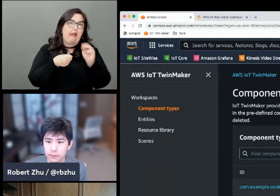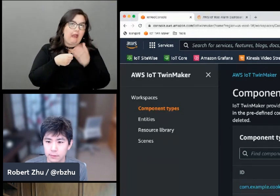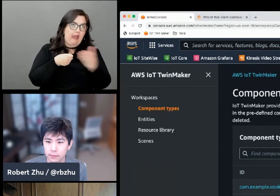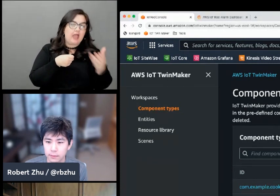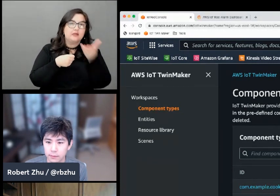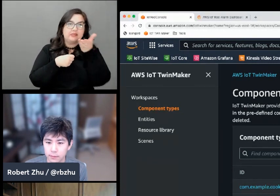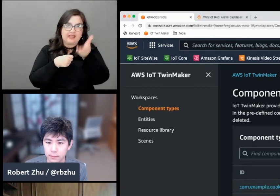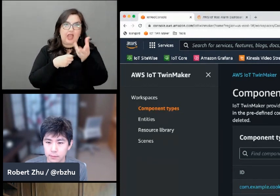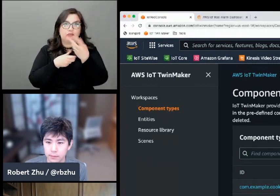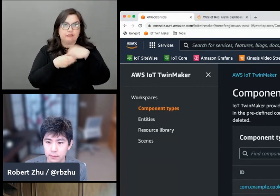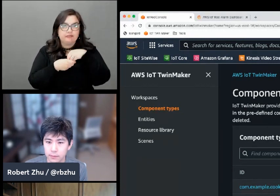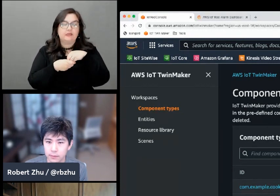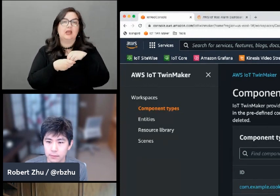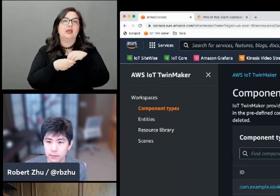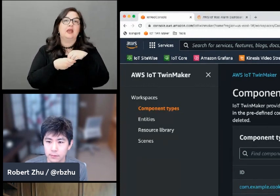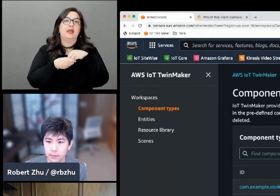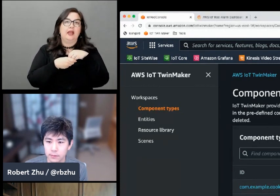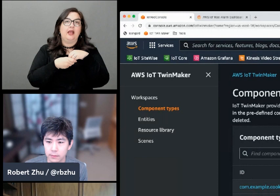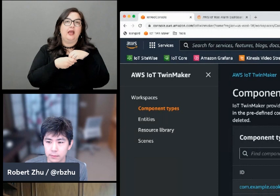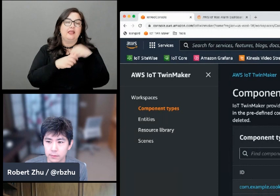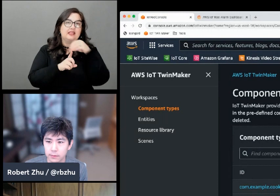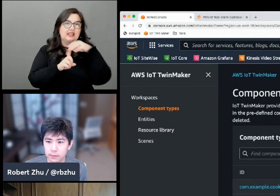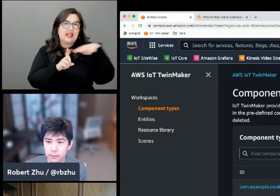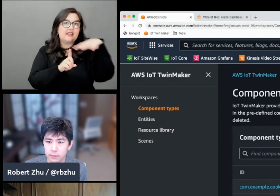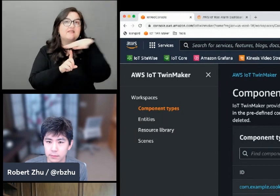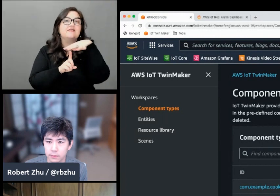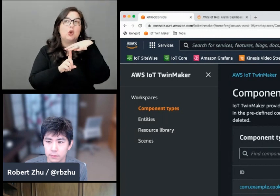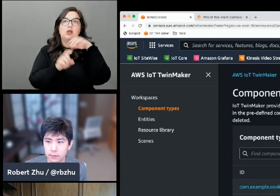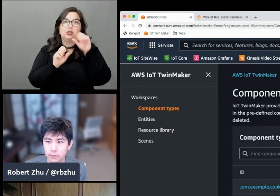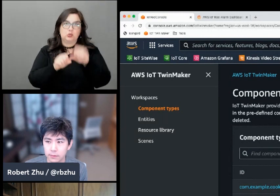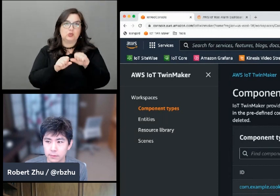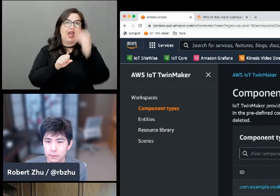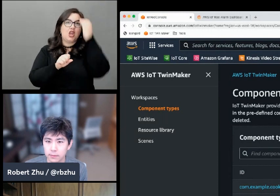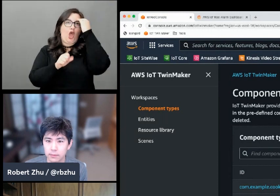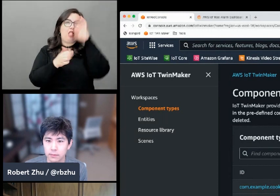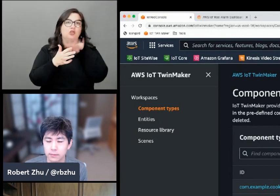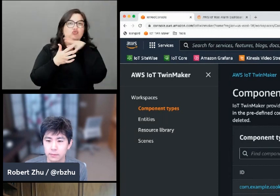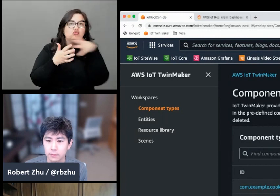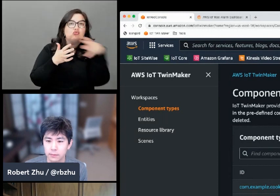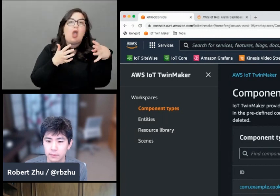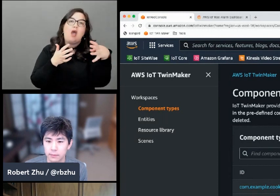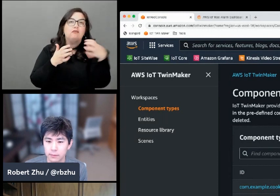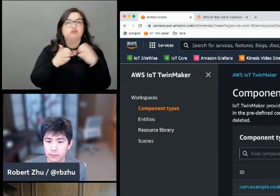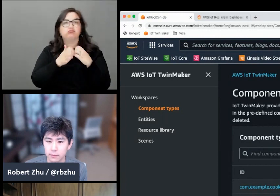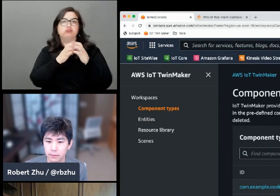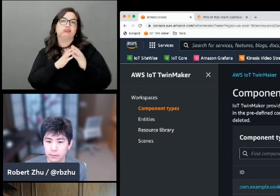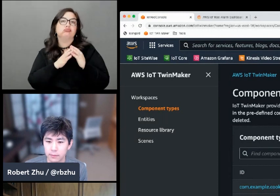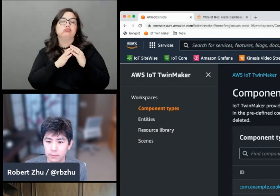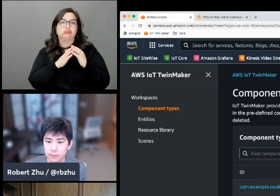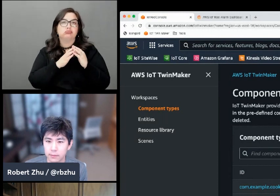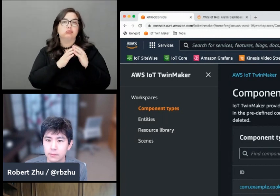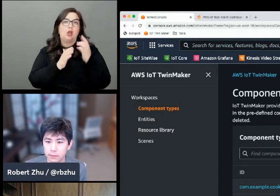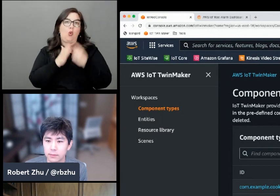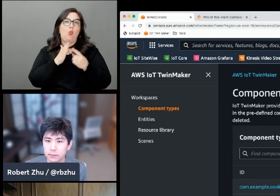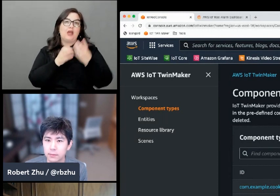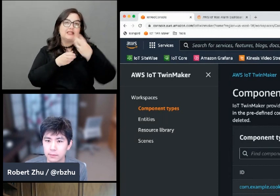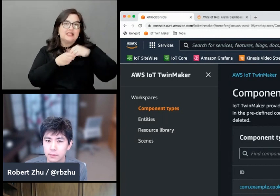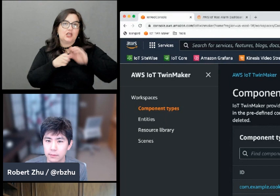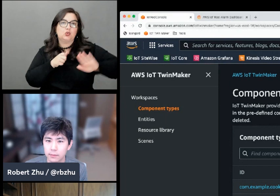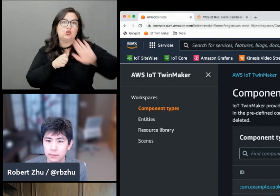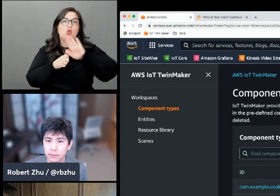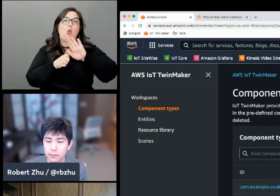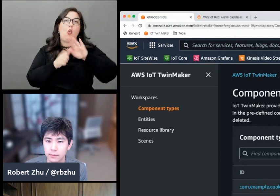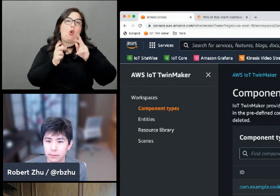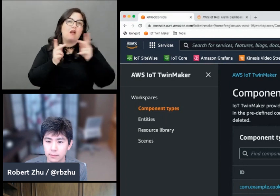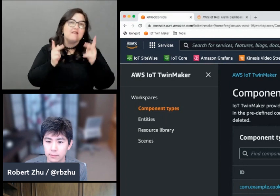So lets you really quickly build together a knowledge graph about what's in your facility or in your machine